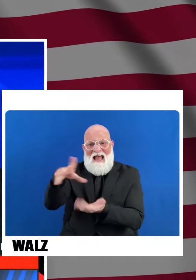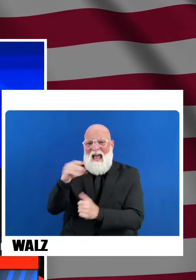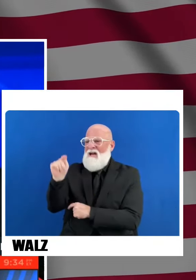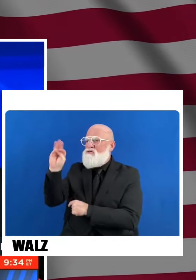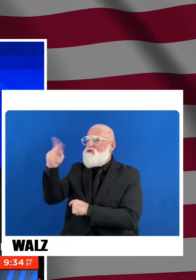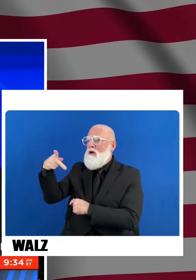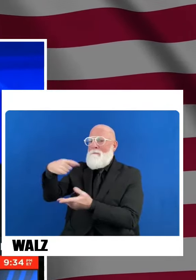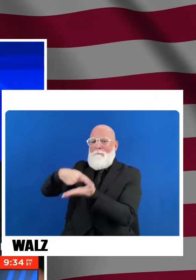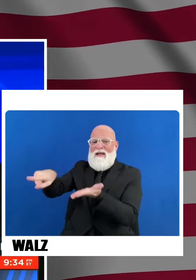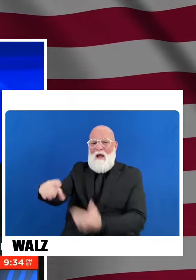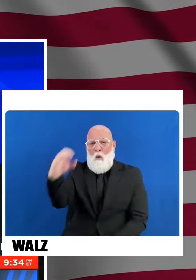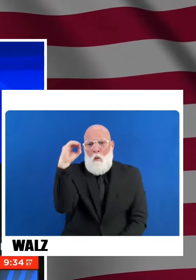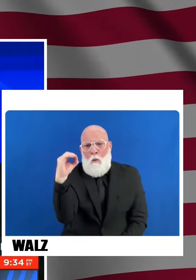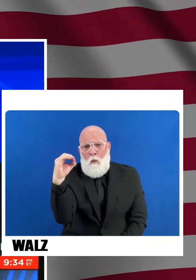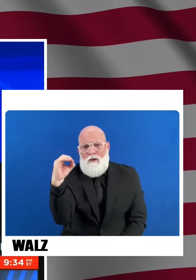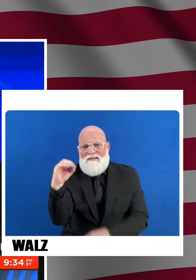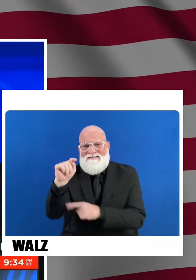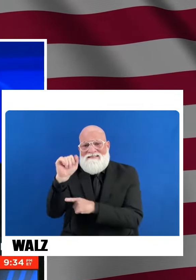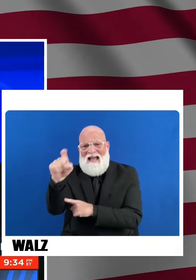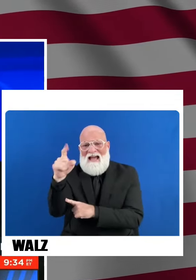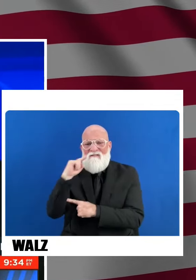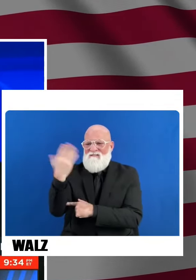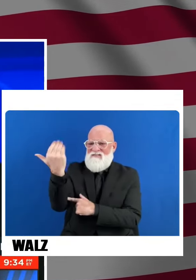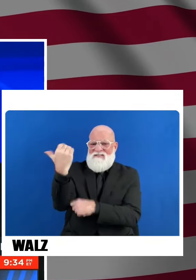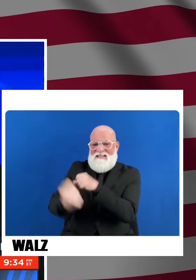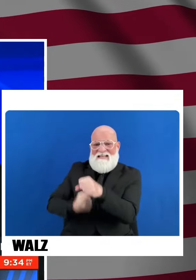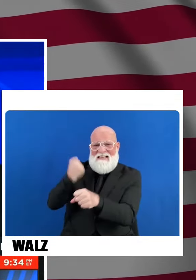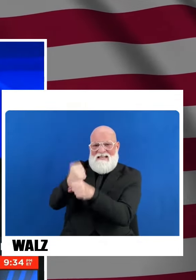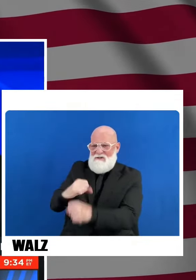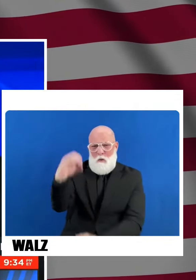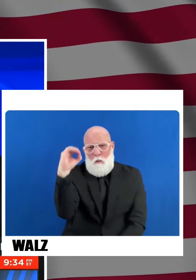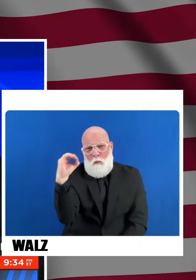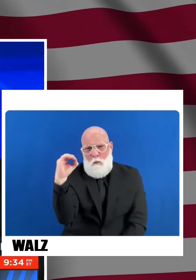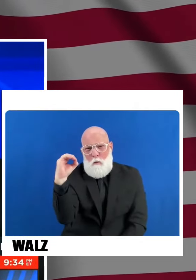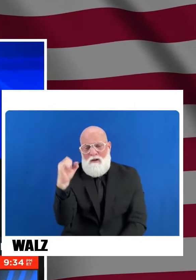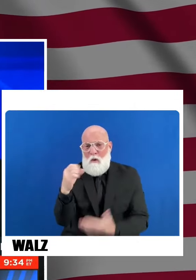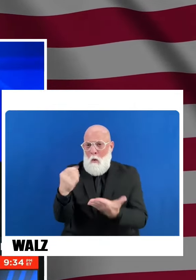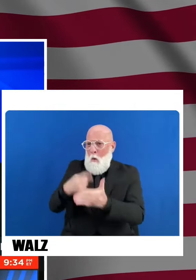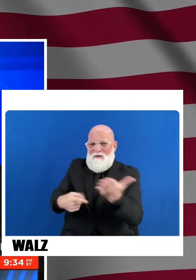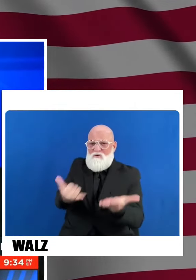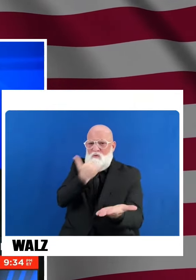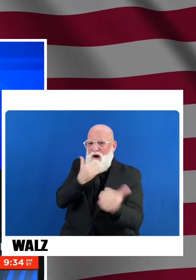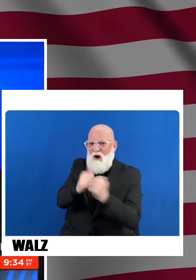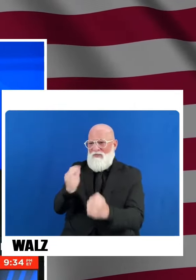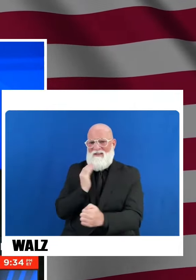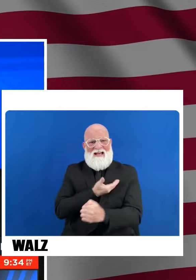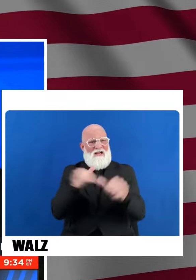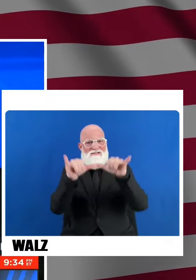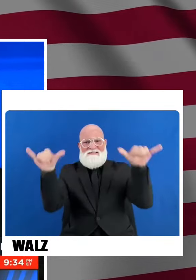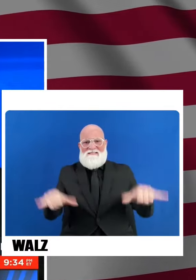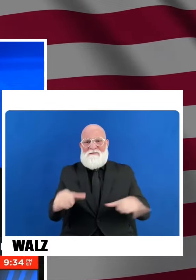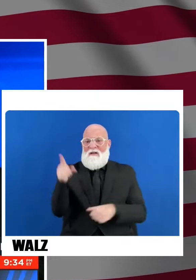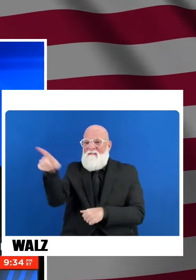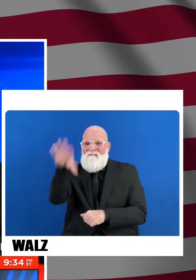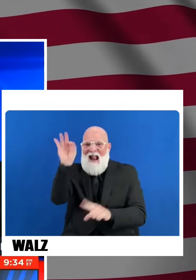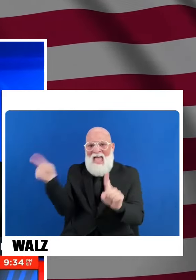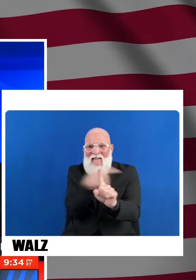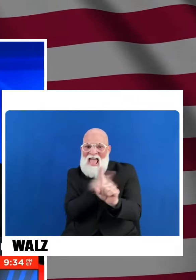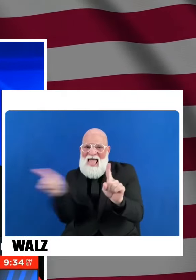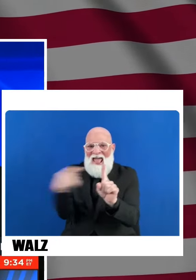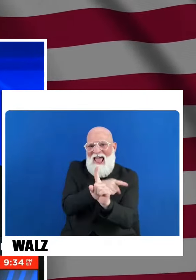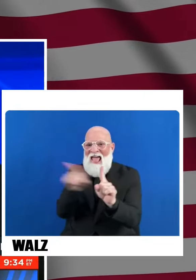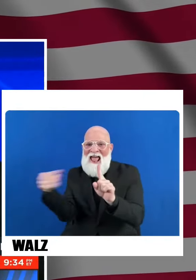and the last year as president? That's what's wrong with the system. There's a way around it, and he's bragged about that. We're just asking for fairness in it,